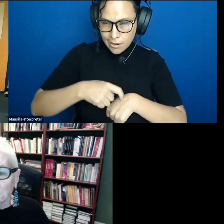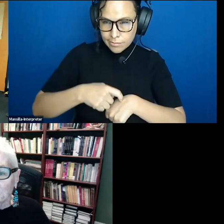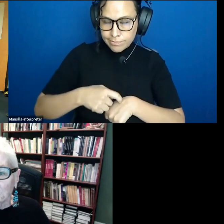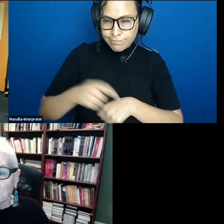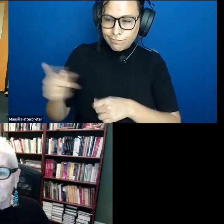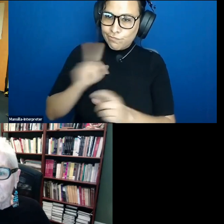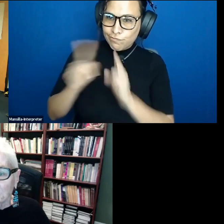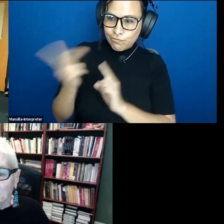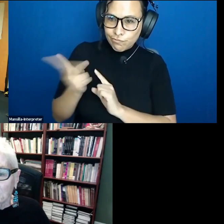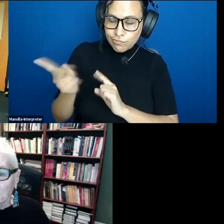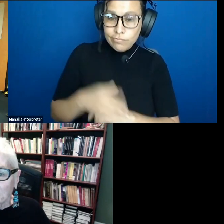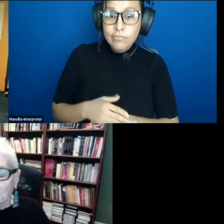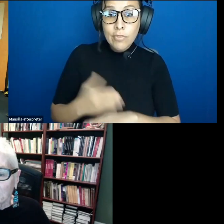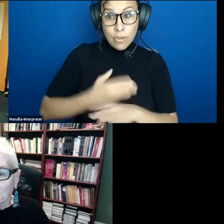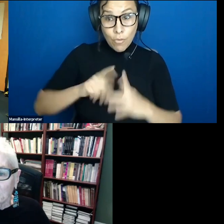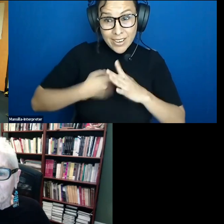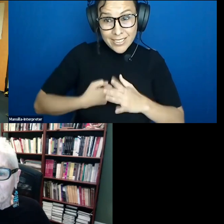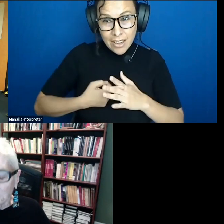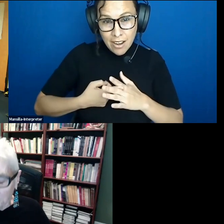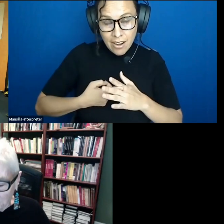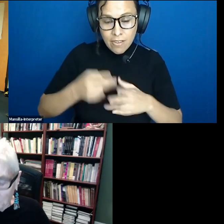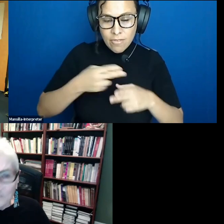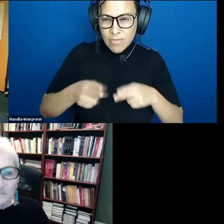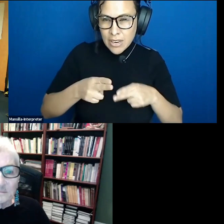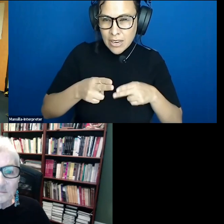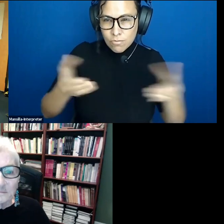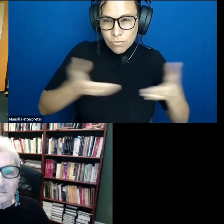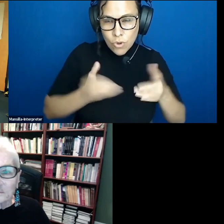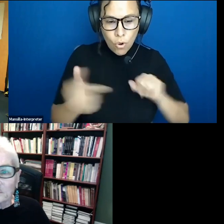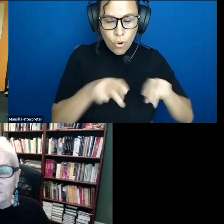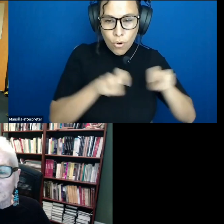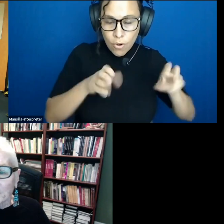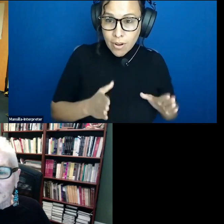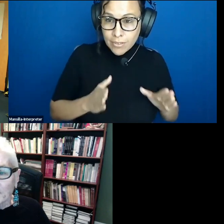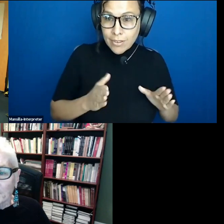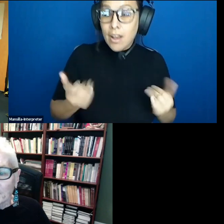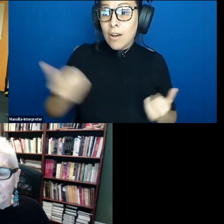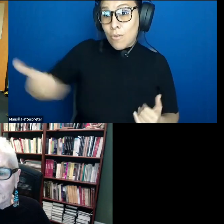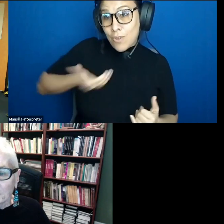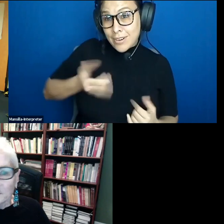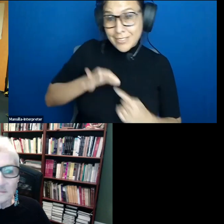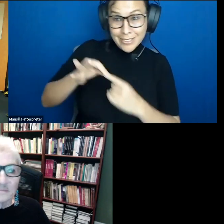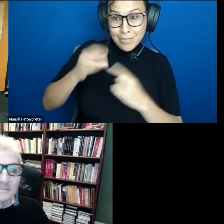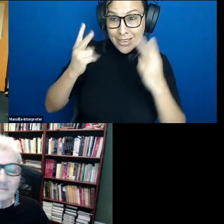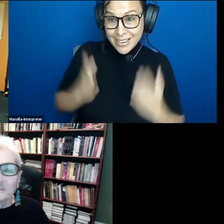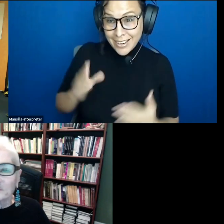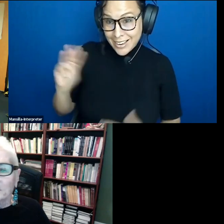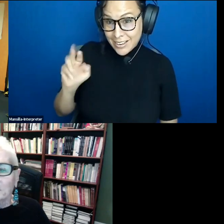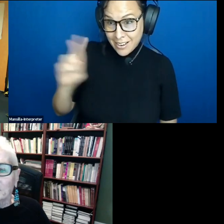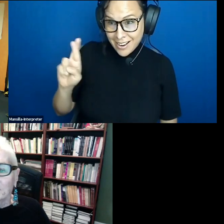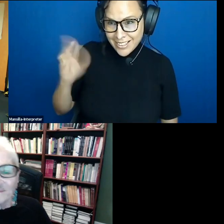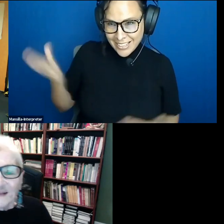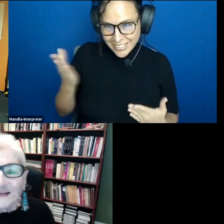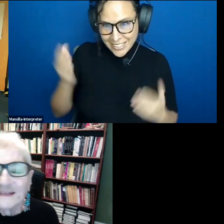started and do a brief introduction of our panel, I'd like to welcome a special guest, Margaret Randall, who's also here to greet